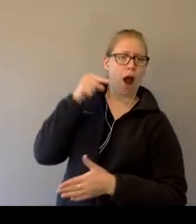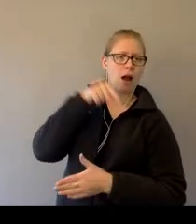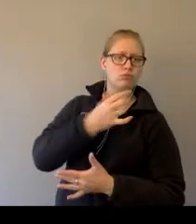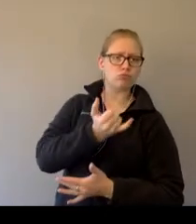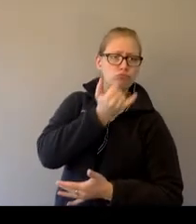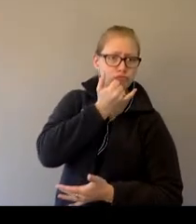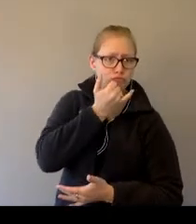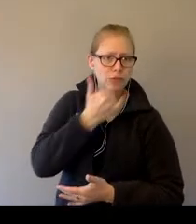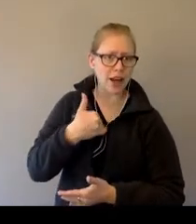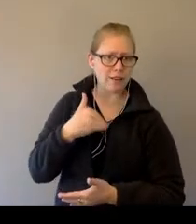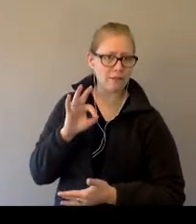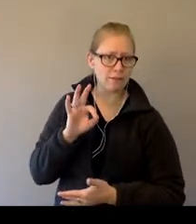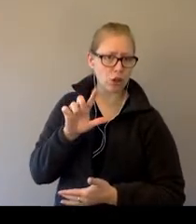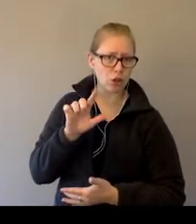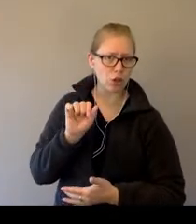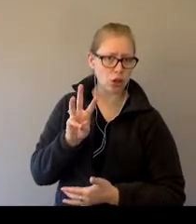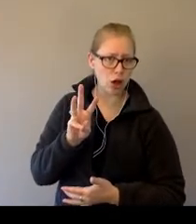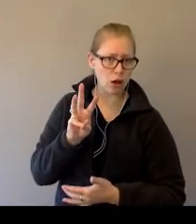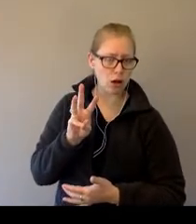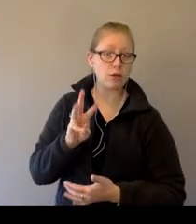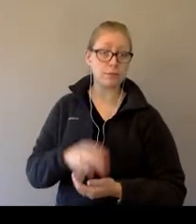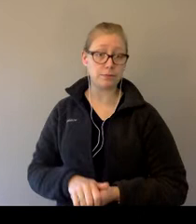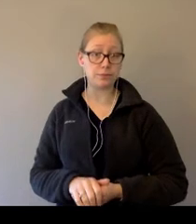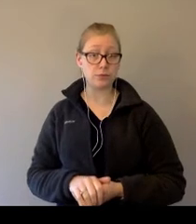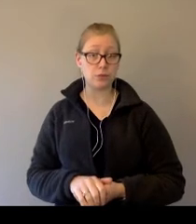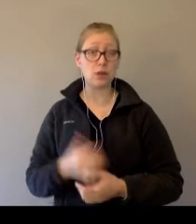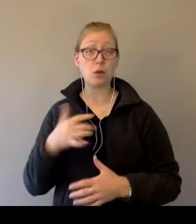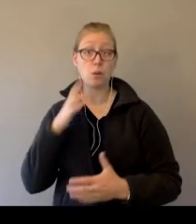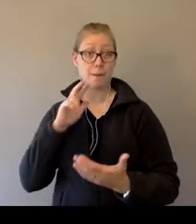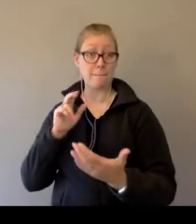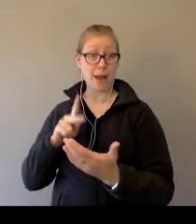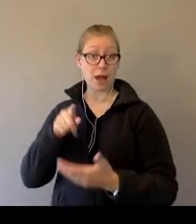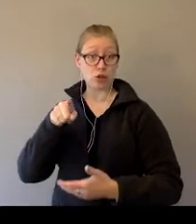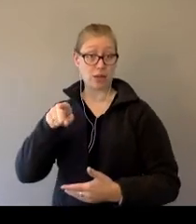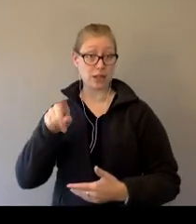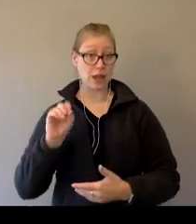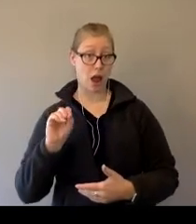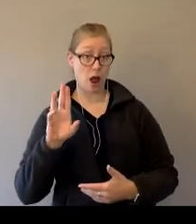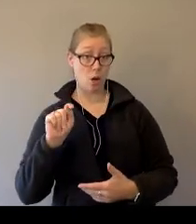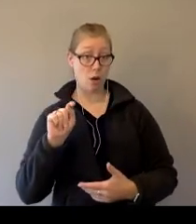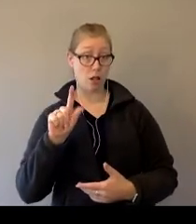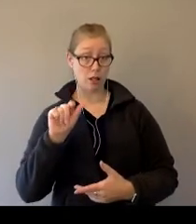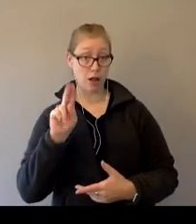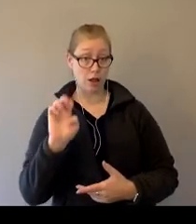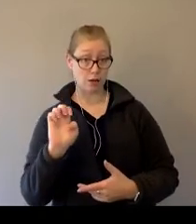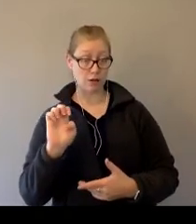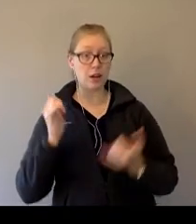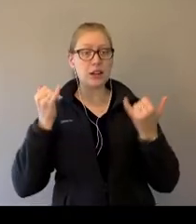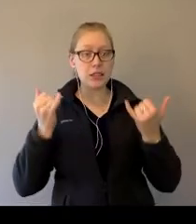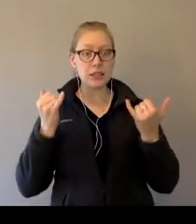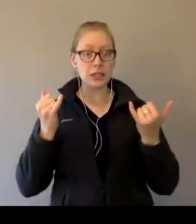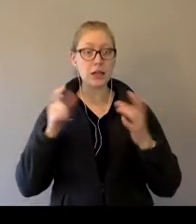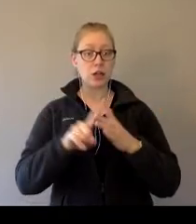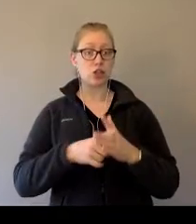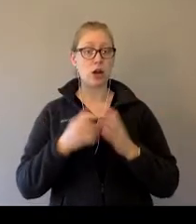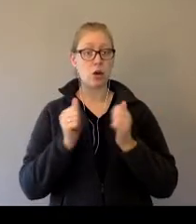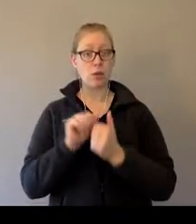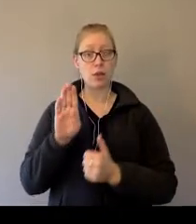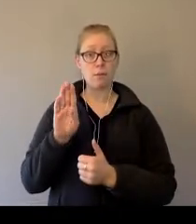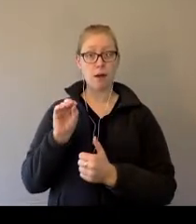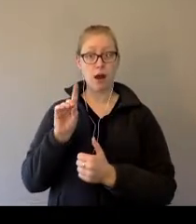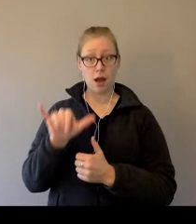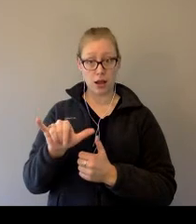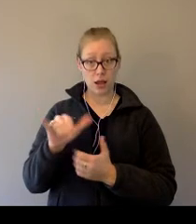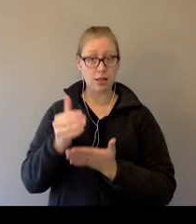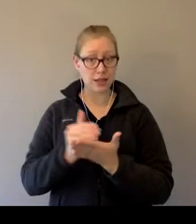So we're going to return to our argument speech outline, and today we're going to start off with body lesson 6, counterclaims